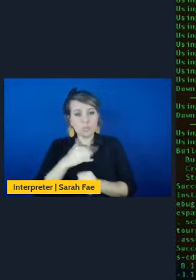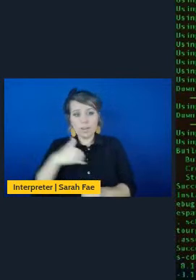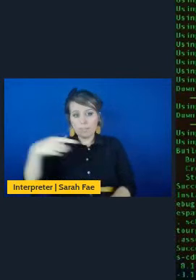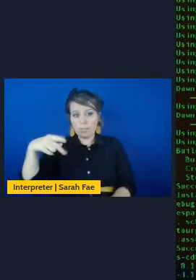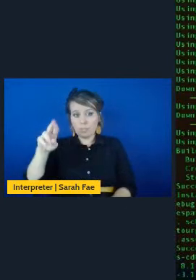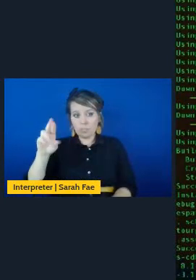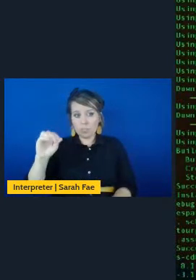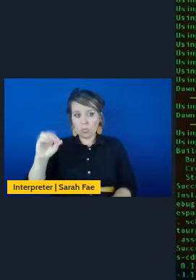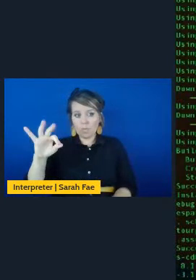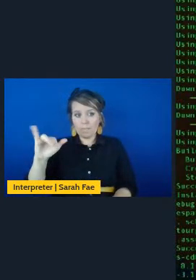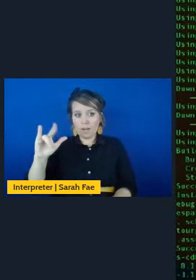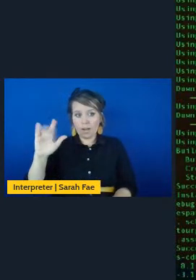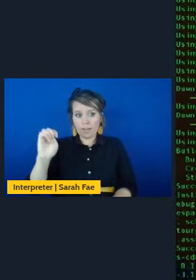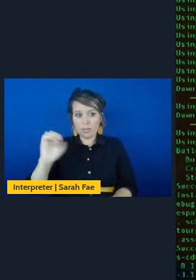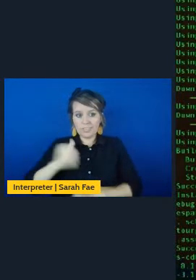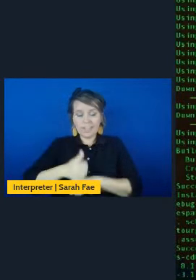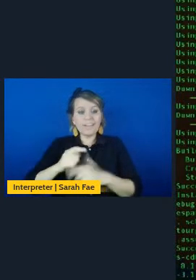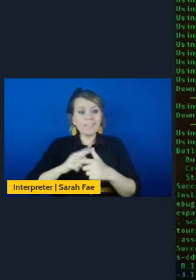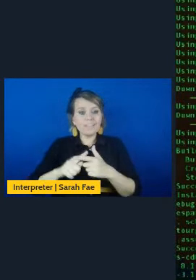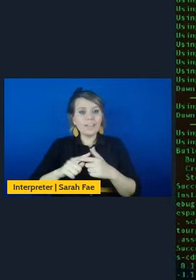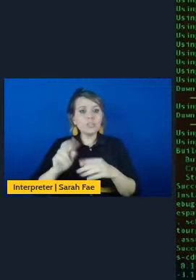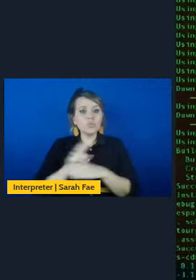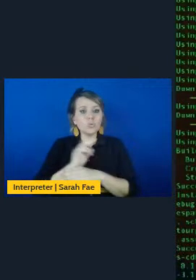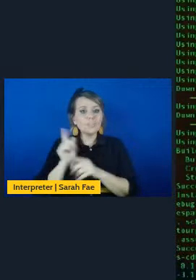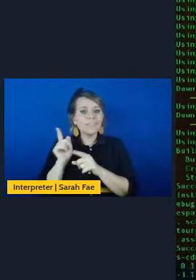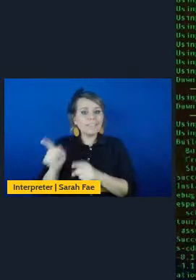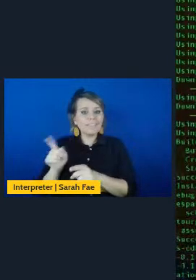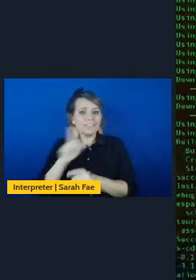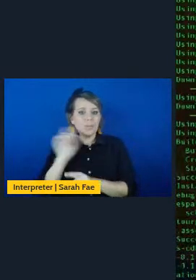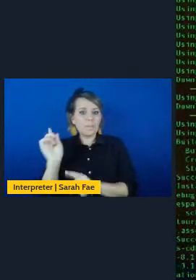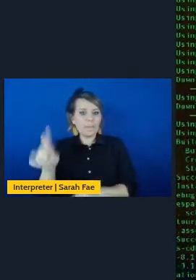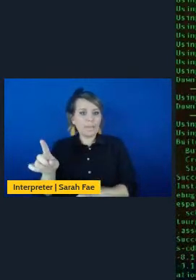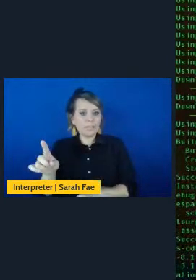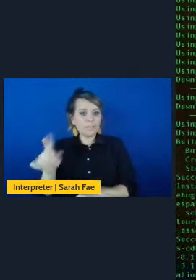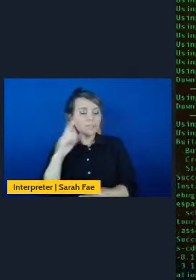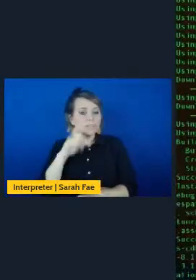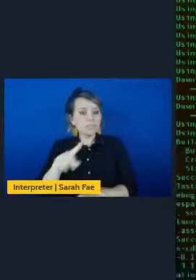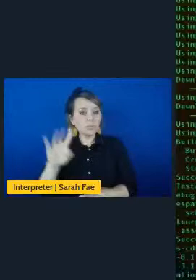then use this command to bootstrap.